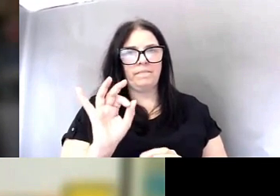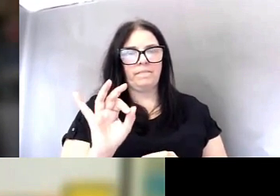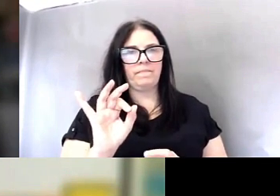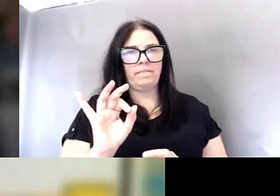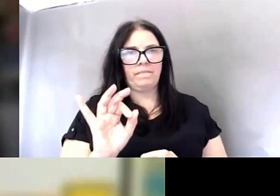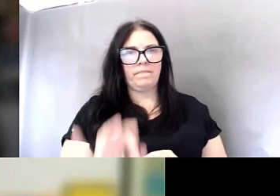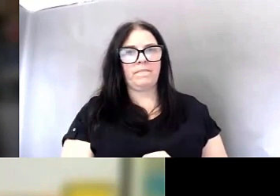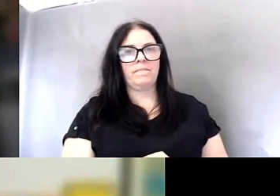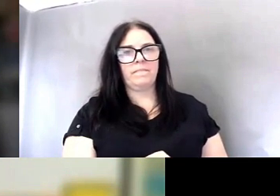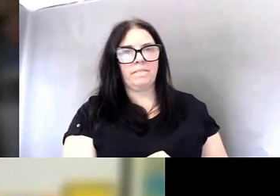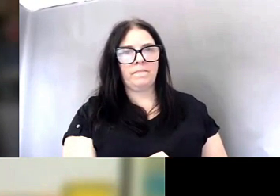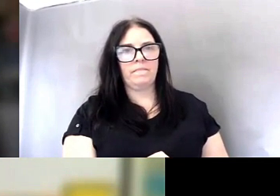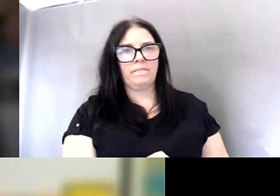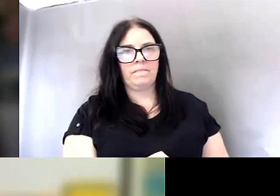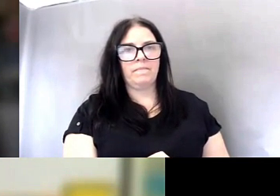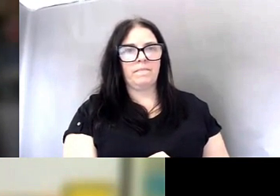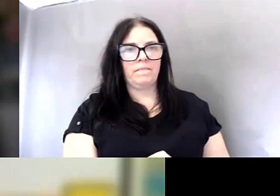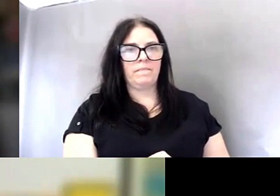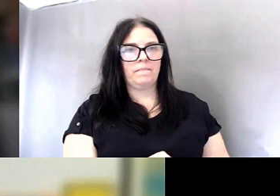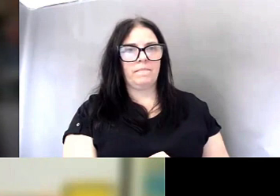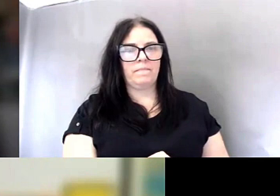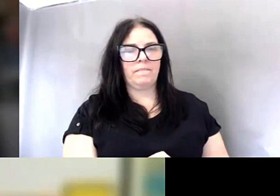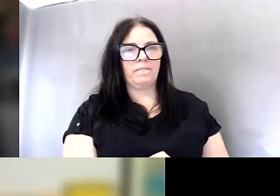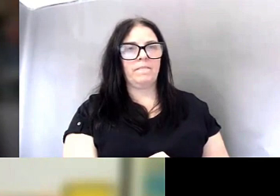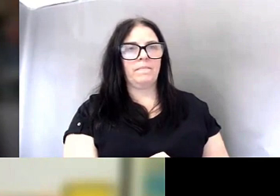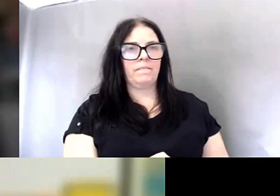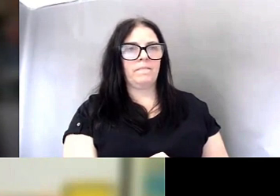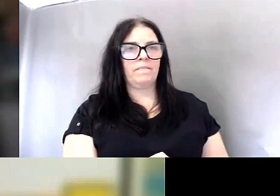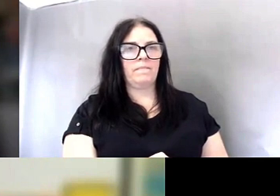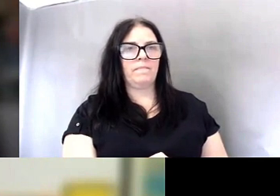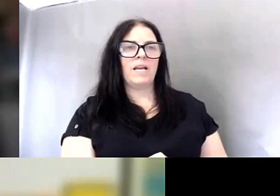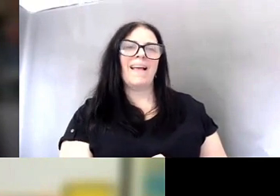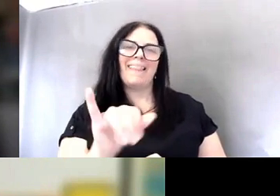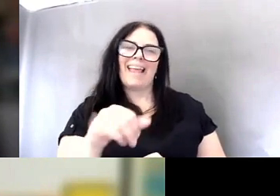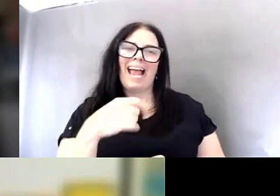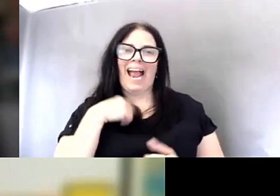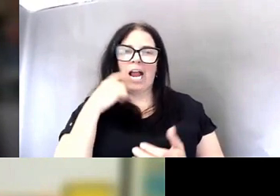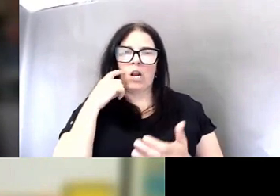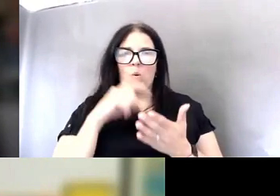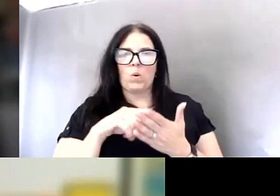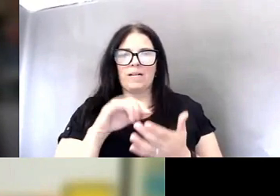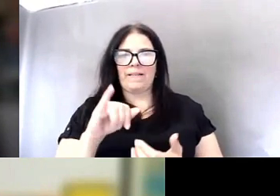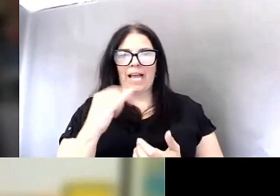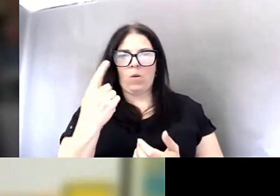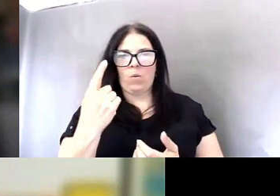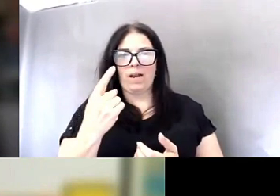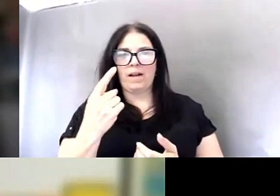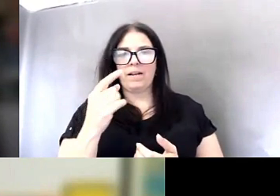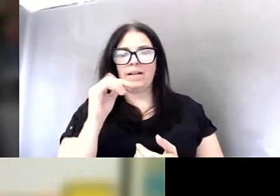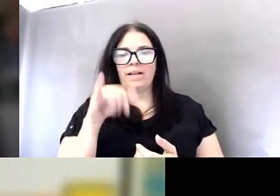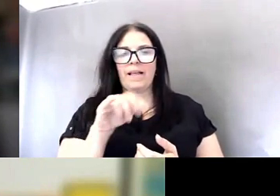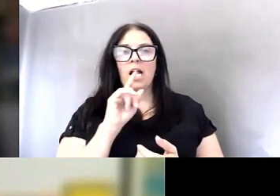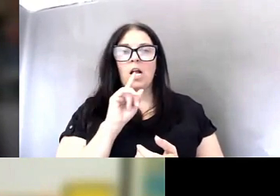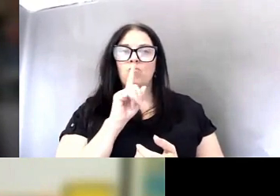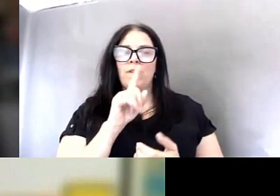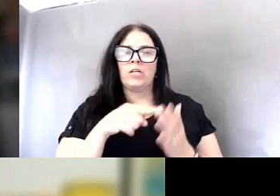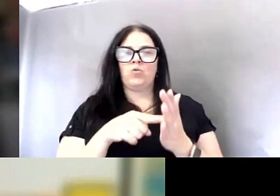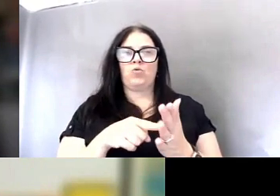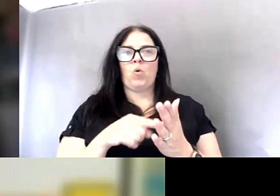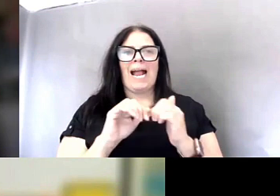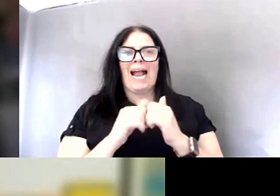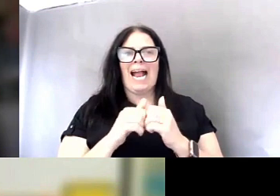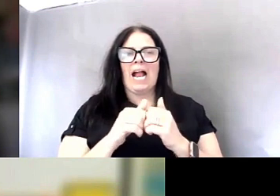Mozilla. So a few. So this one stood out too because of its comprehensiveness and the way it